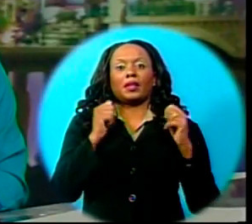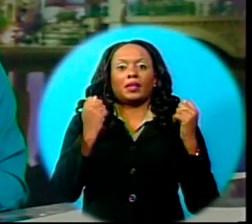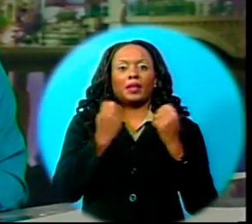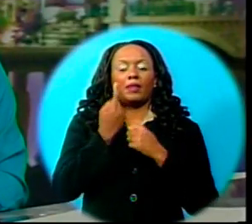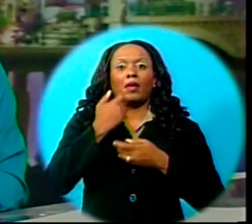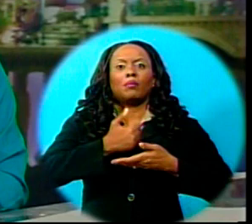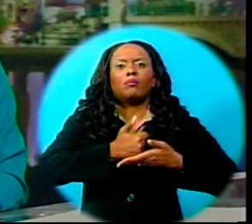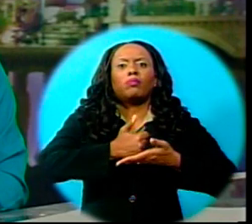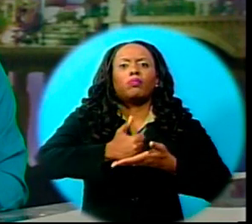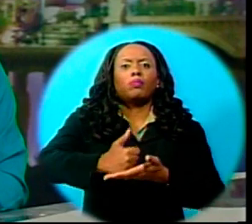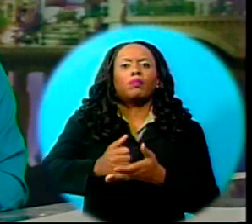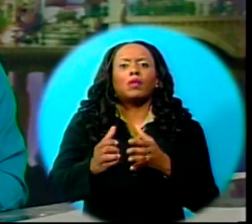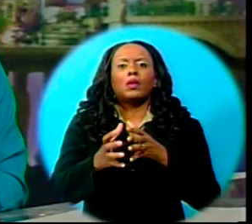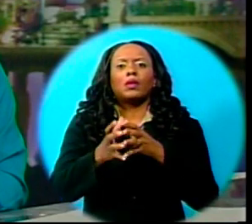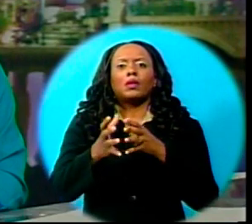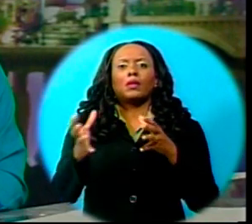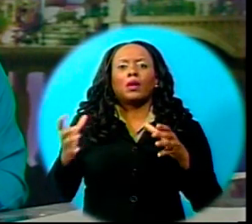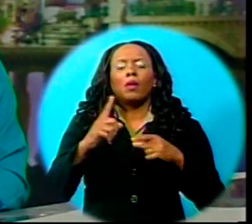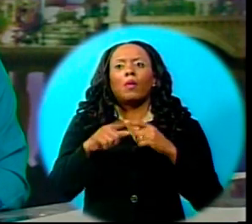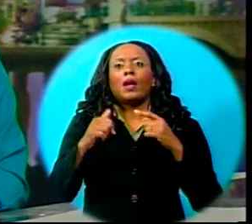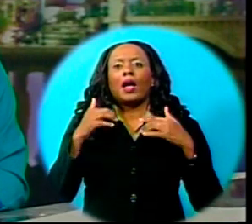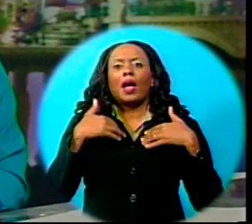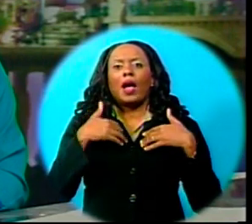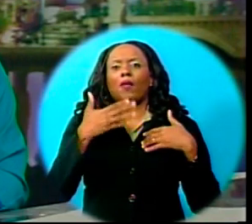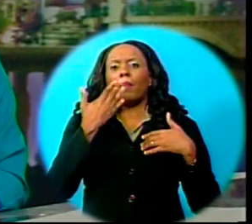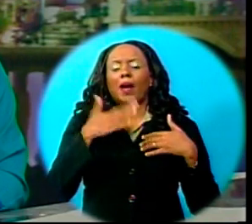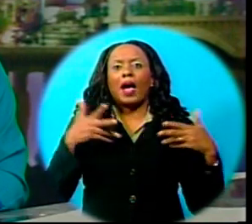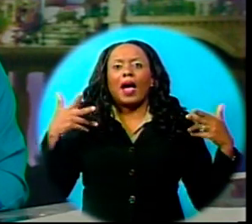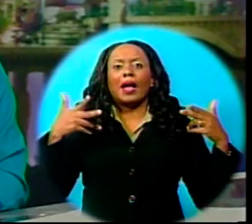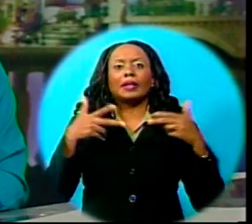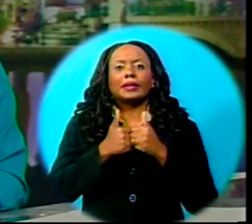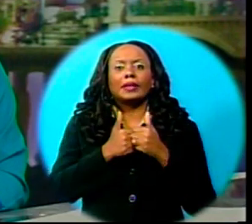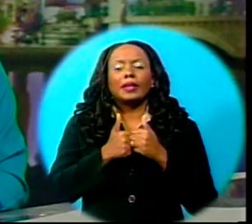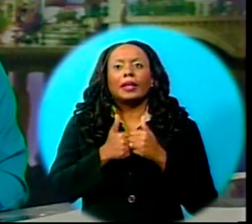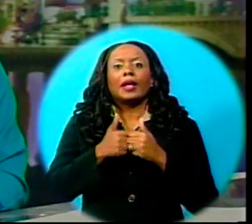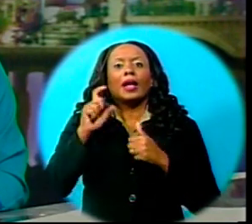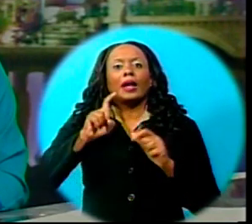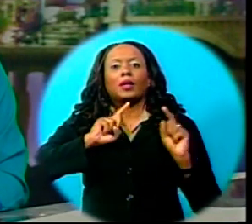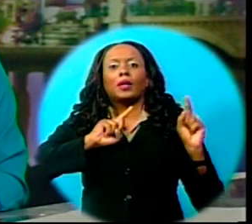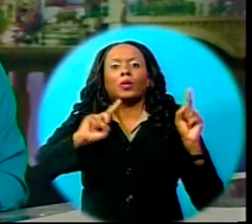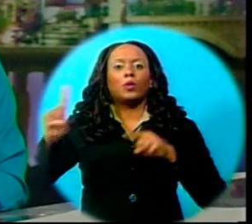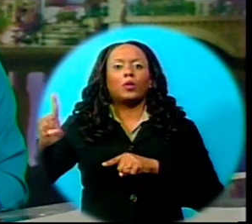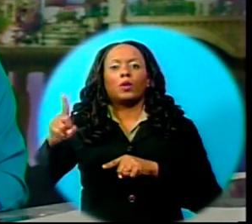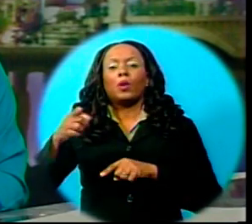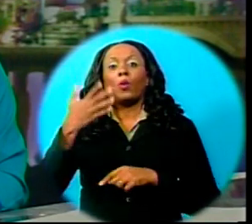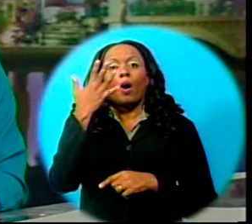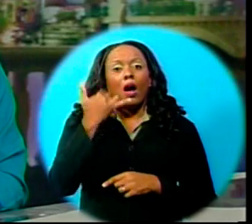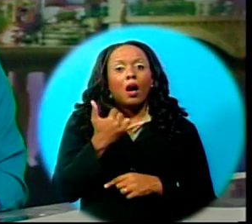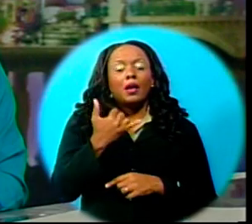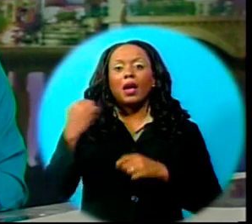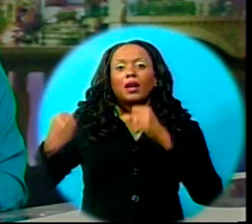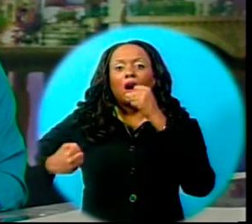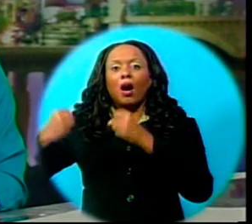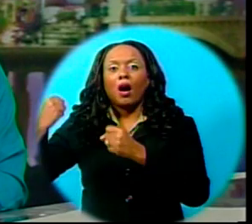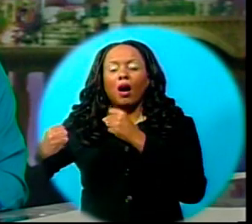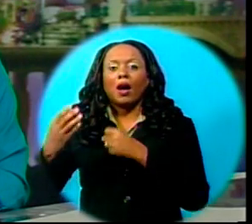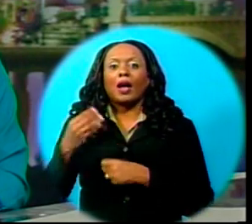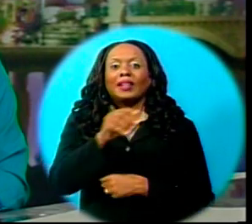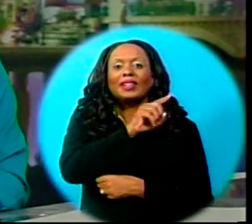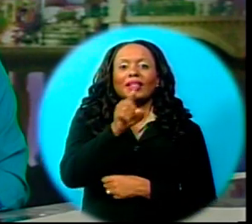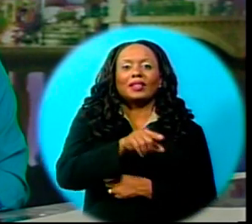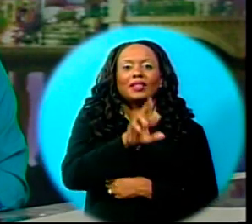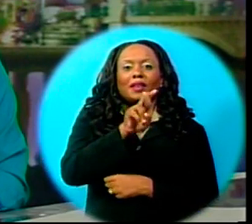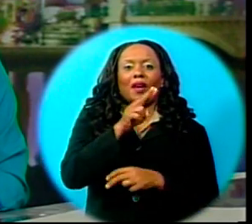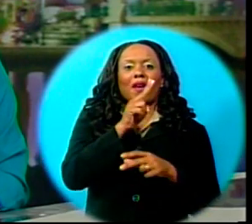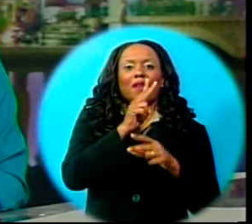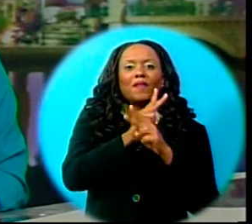into action following a 2-vehicle collision involving a car and a route taxi along Maxwell Road, Christchurch this morning. It